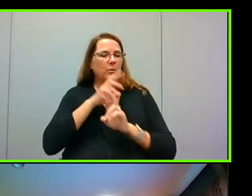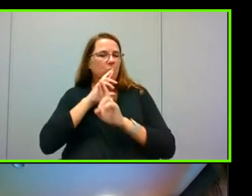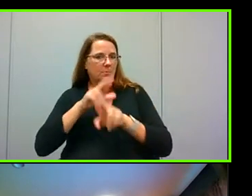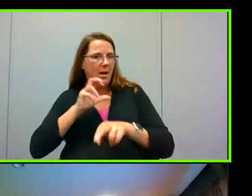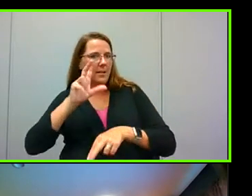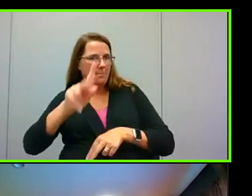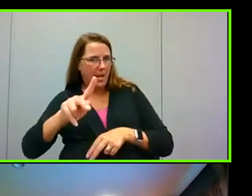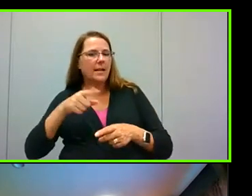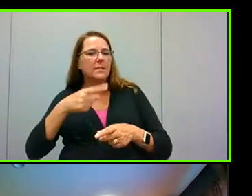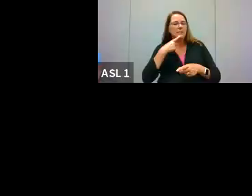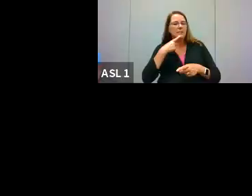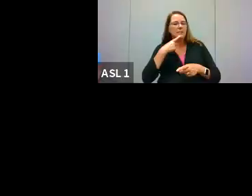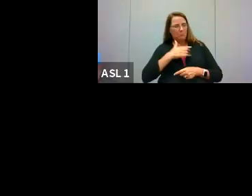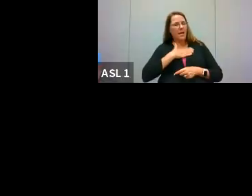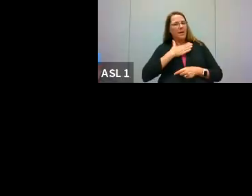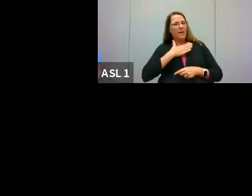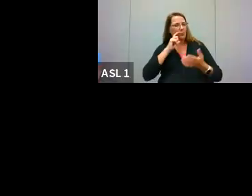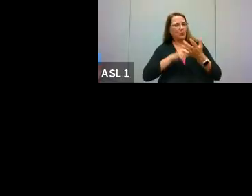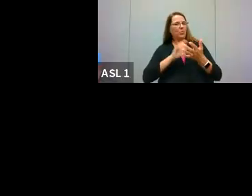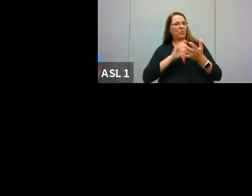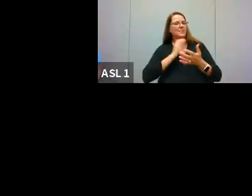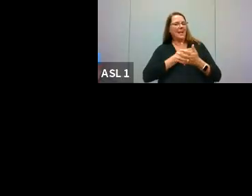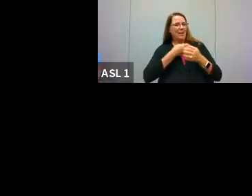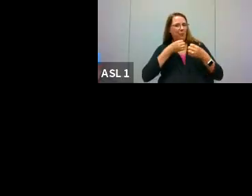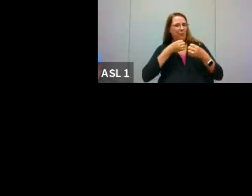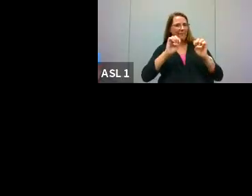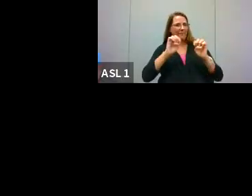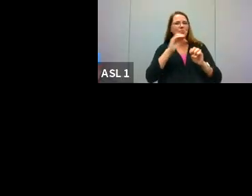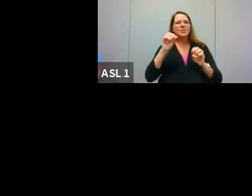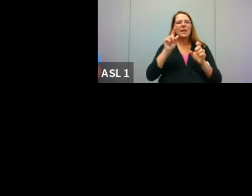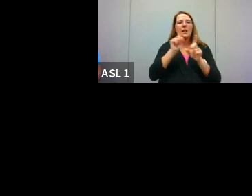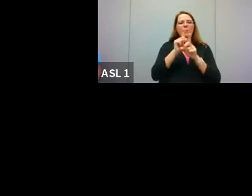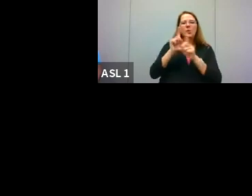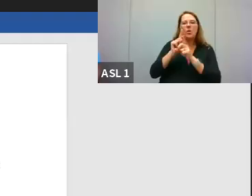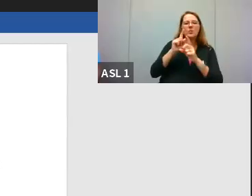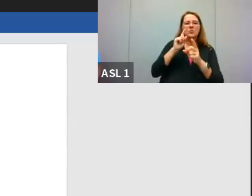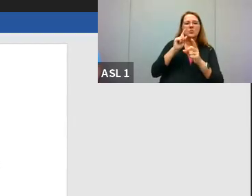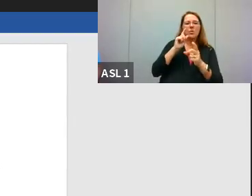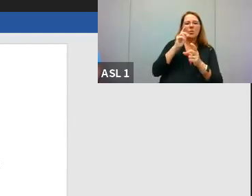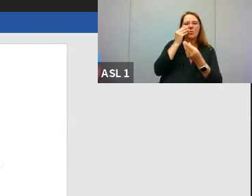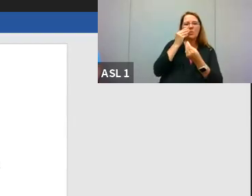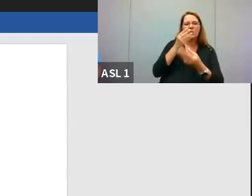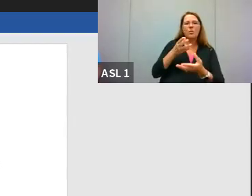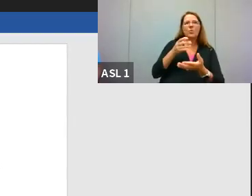were glad that you were noticing our efforts. And we also noted that we